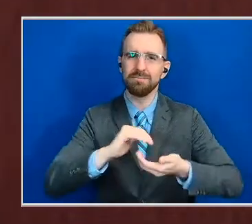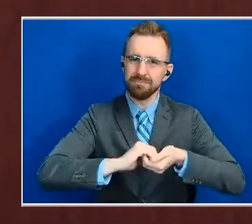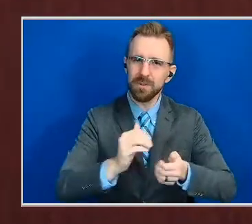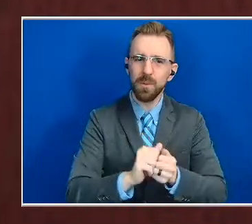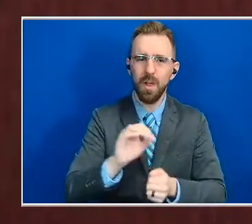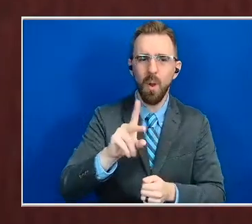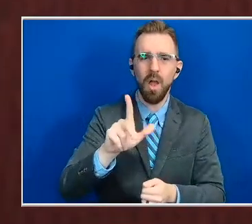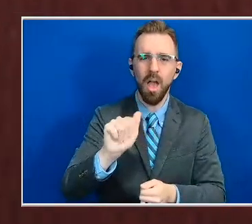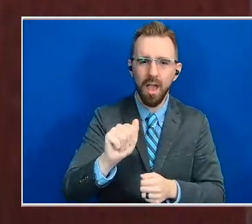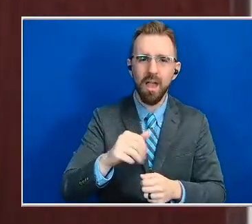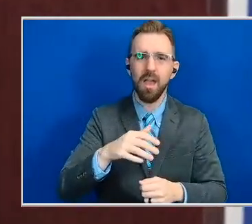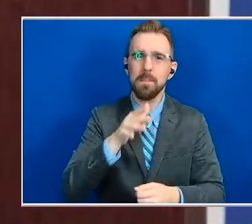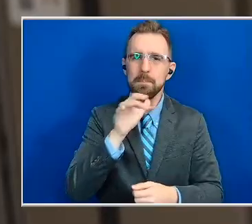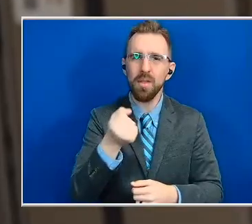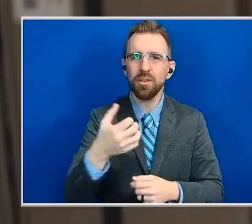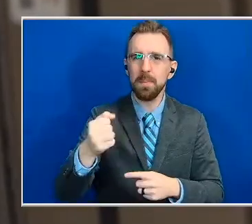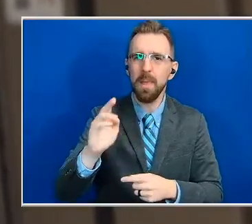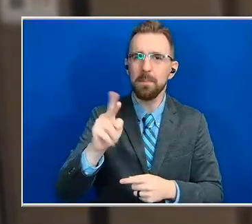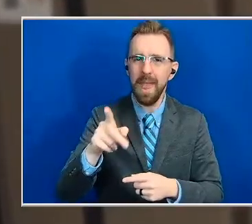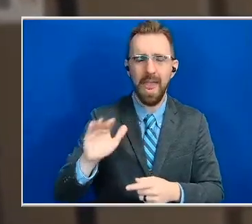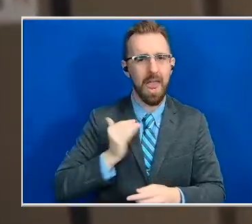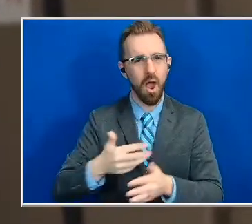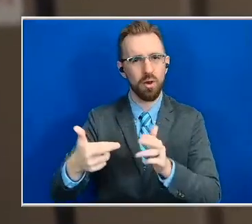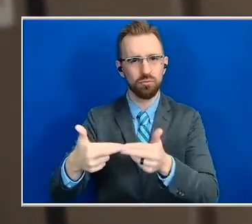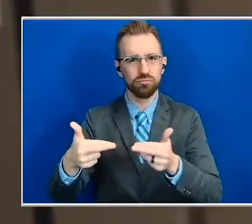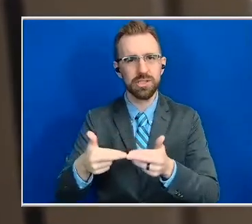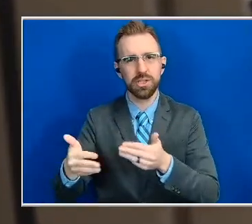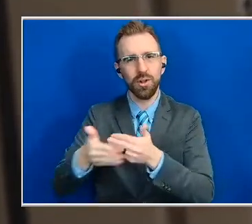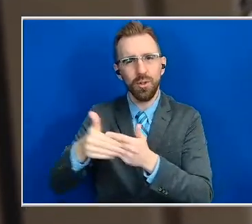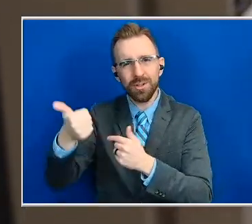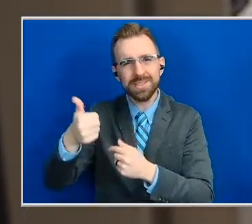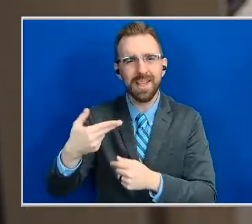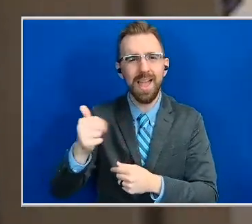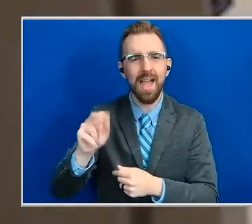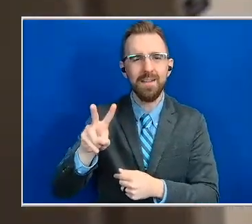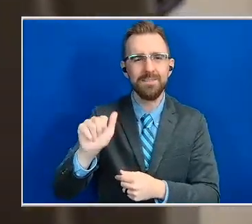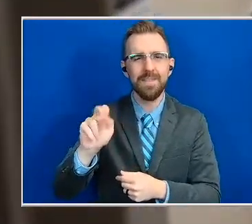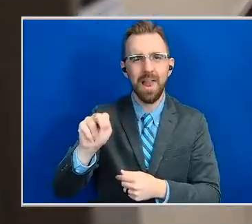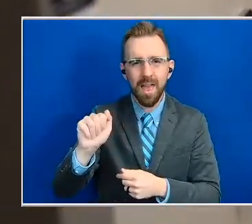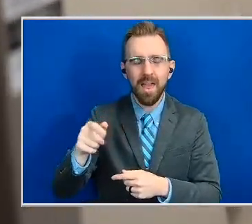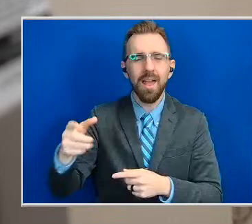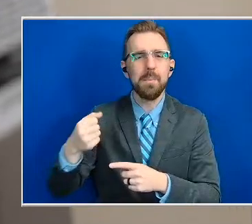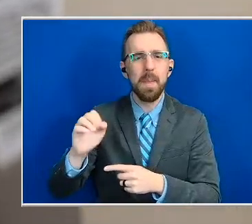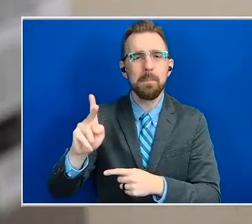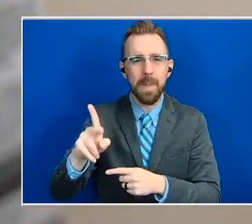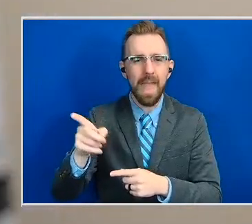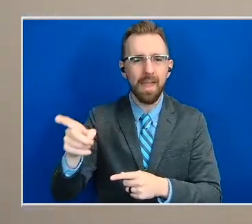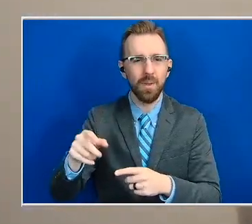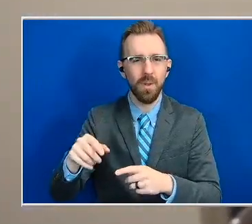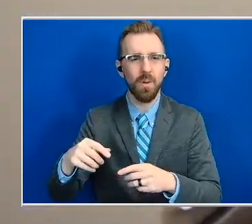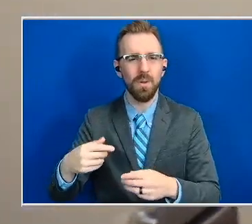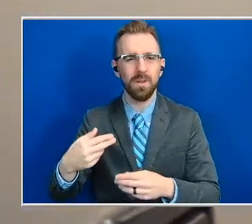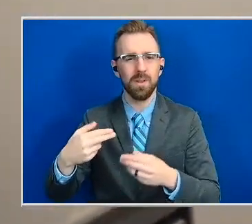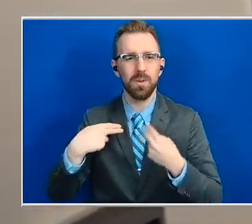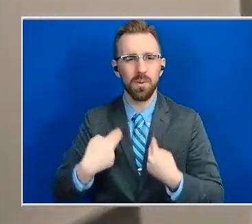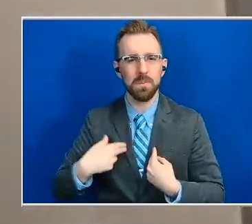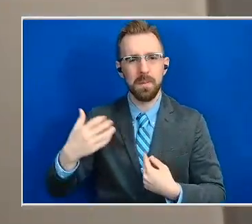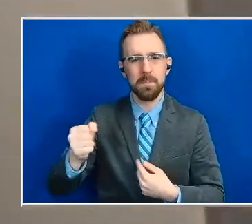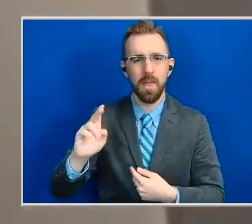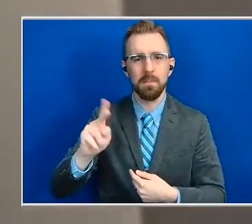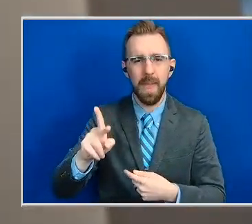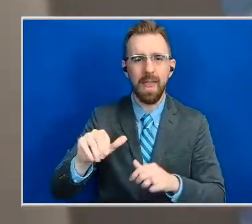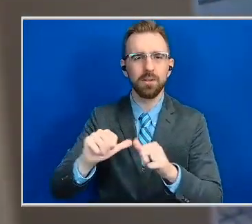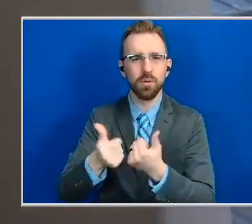our region's closest Habana Milk Bank, so the Human Milk Banking Association of North America. So this is where